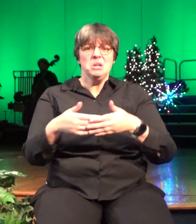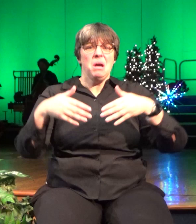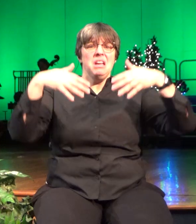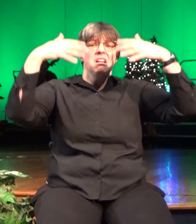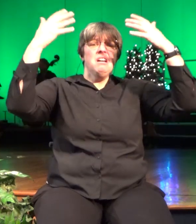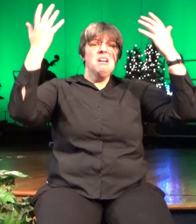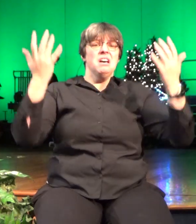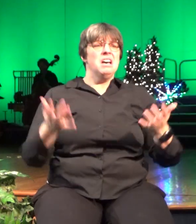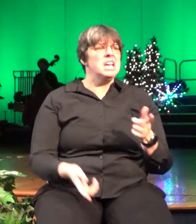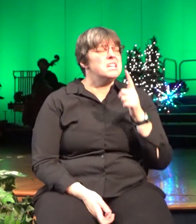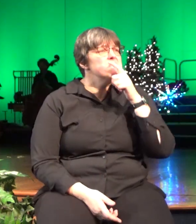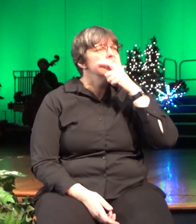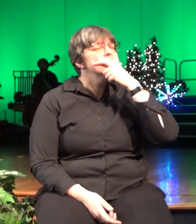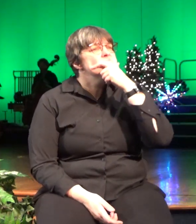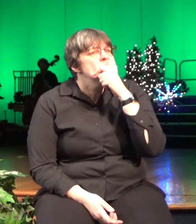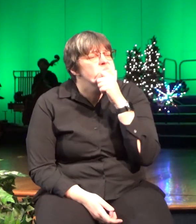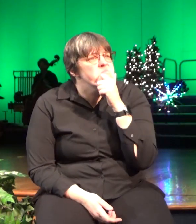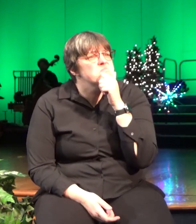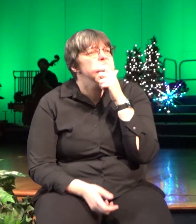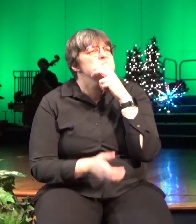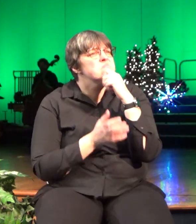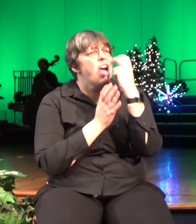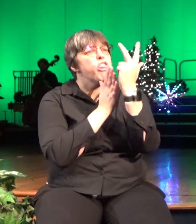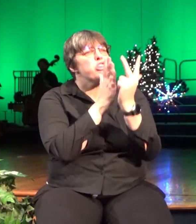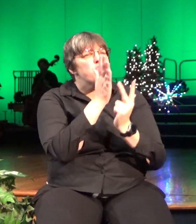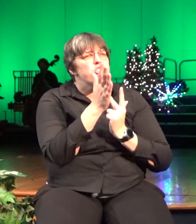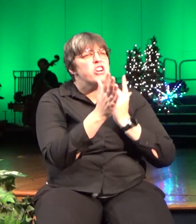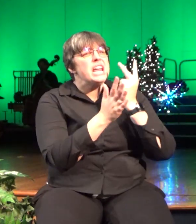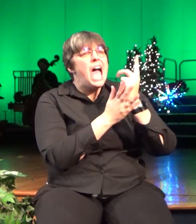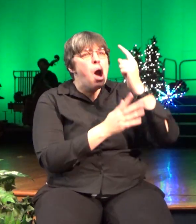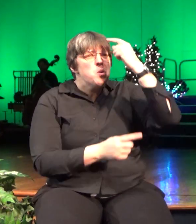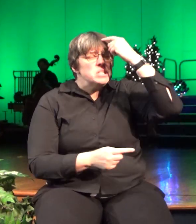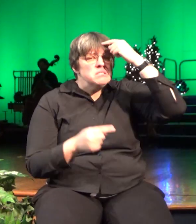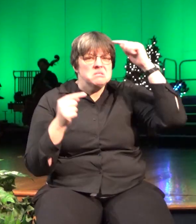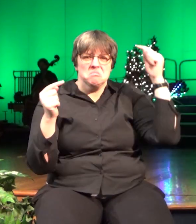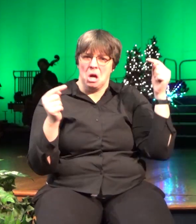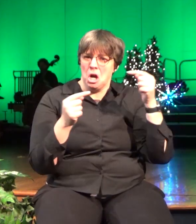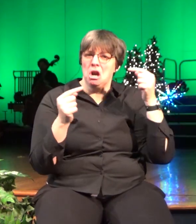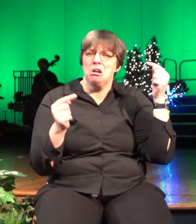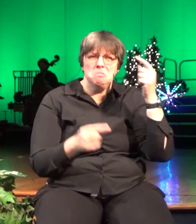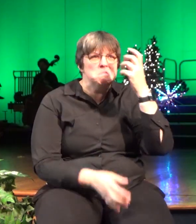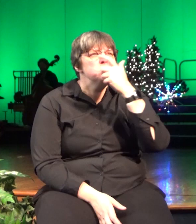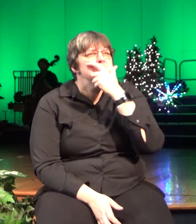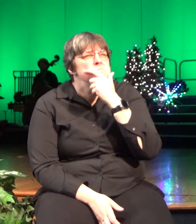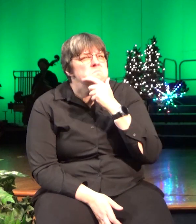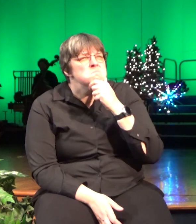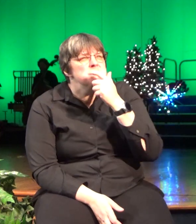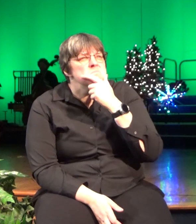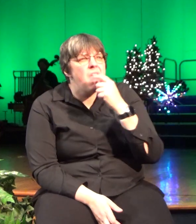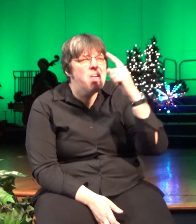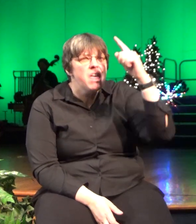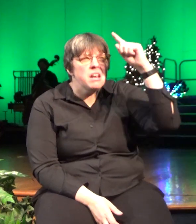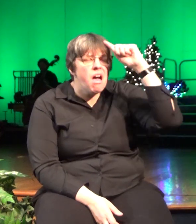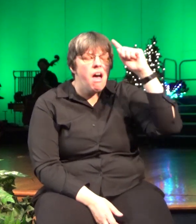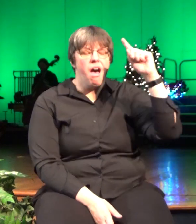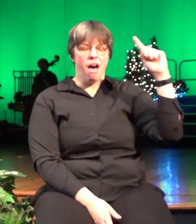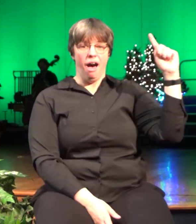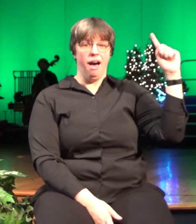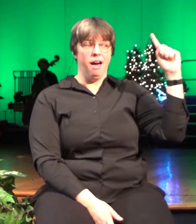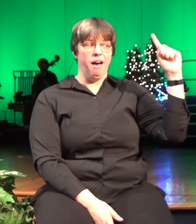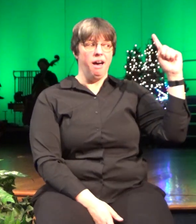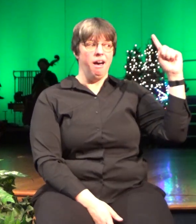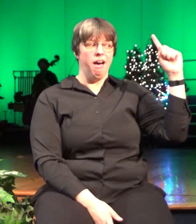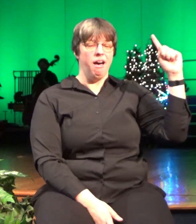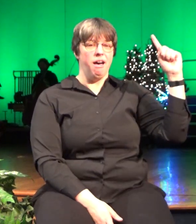he puzzled 3 hours till his puzzler was sore. Then the Grinch thought of something he hadn't before.